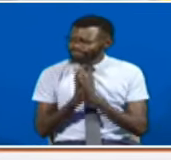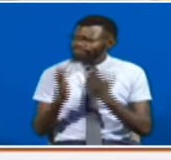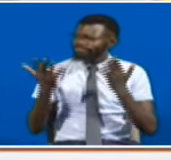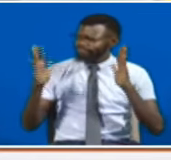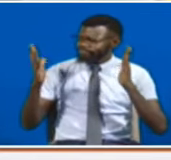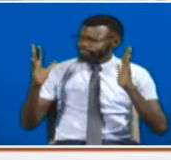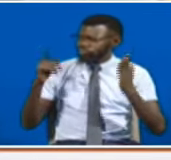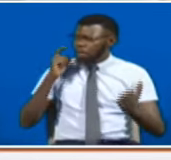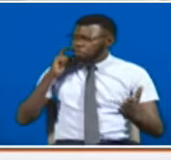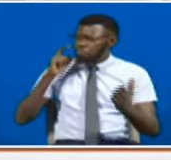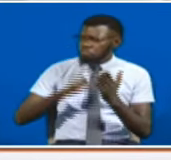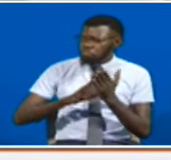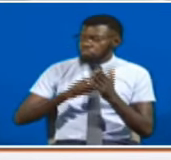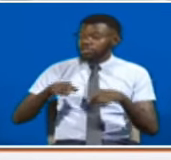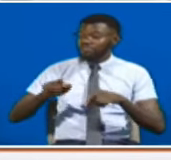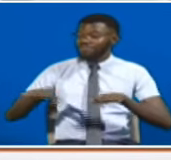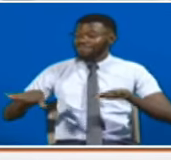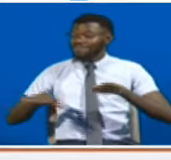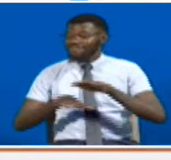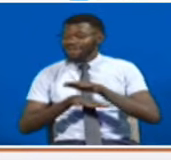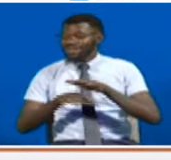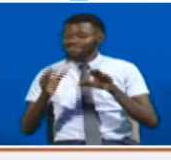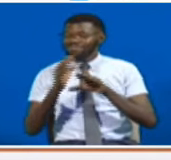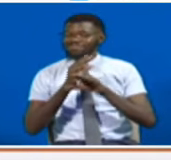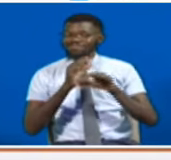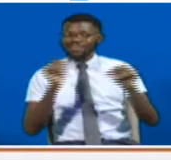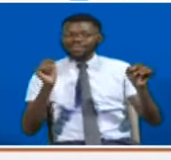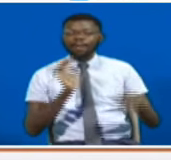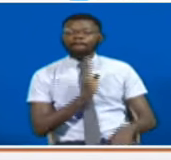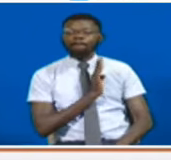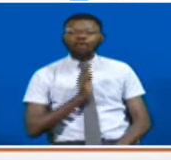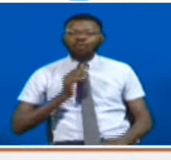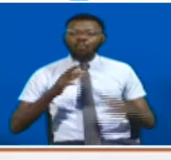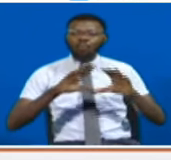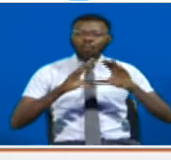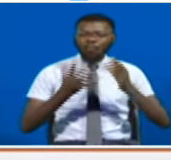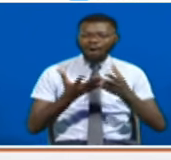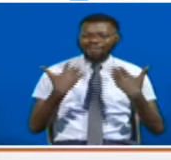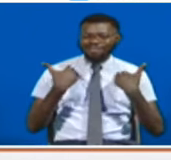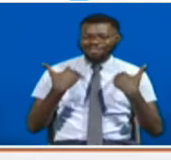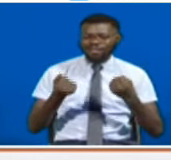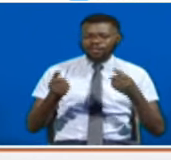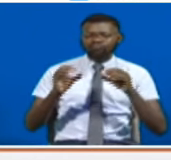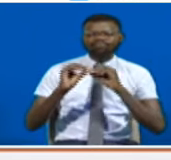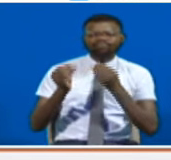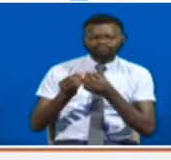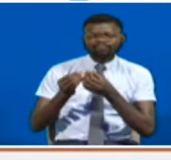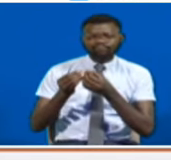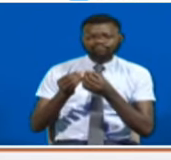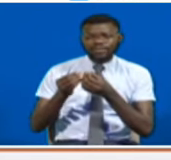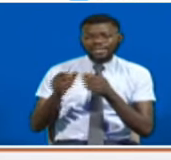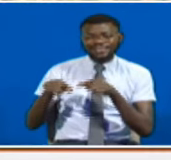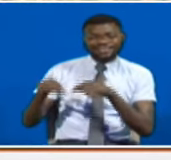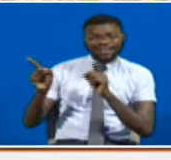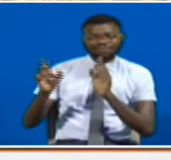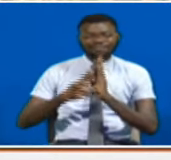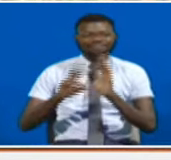the position of Vice President of Executive Board of the World Health Organization, where he represents